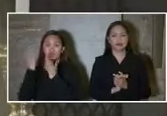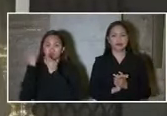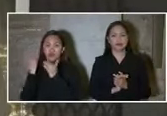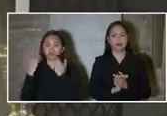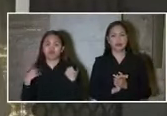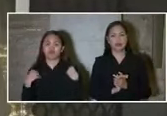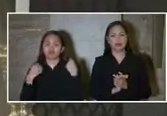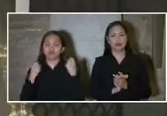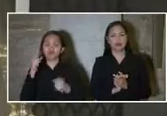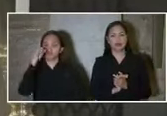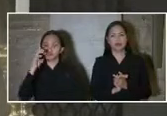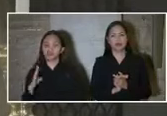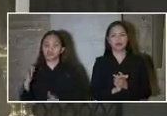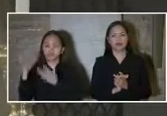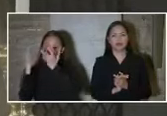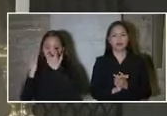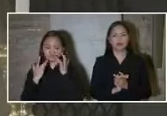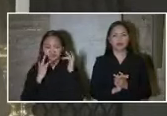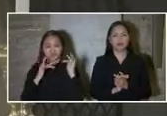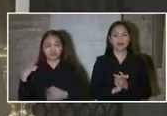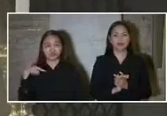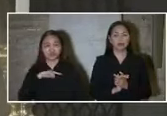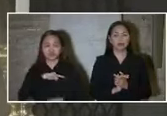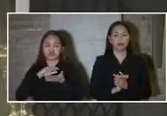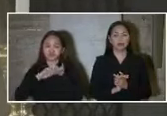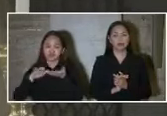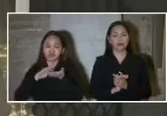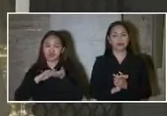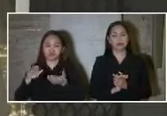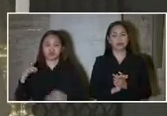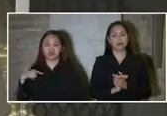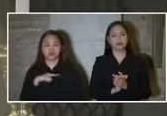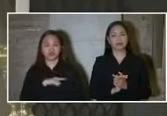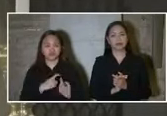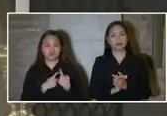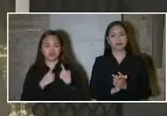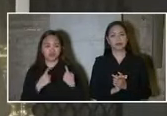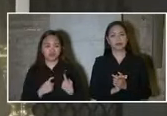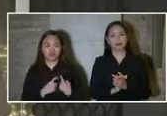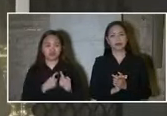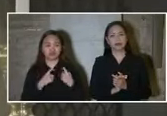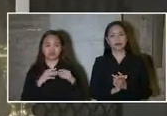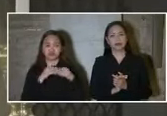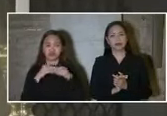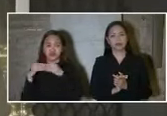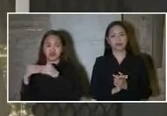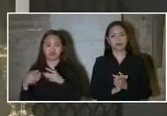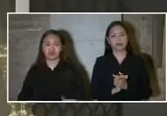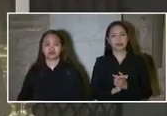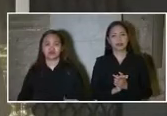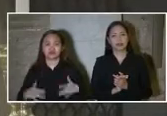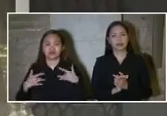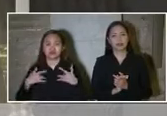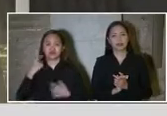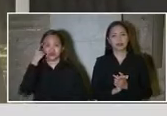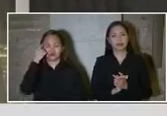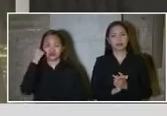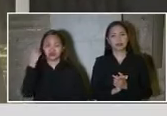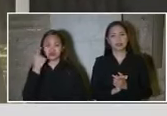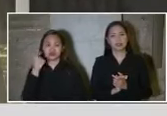Almighty God, have mercy on us, forgive us our sins, and bring us to